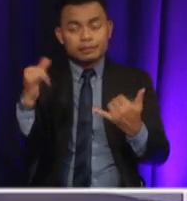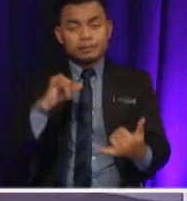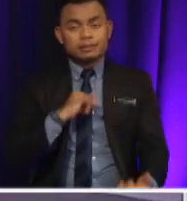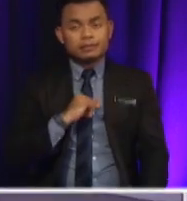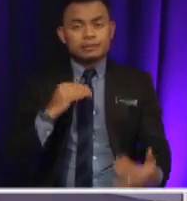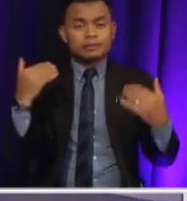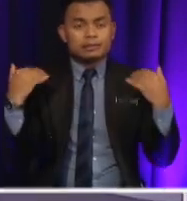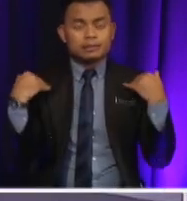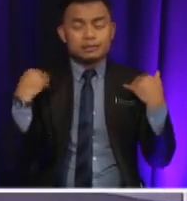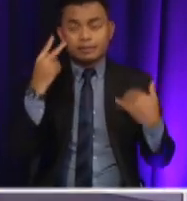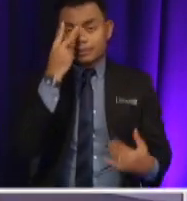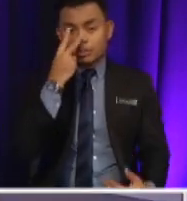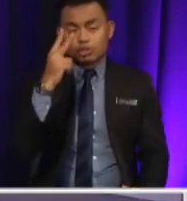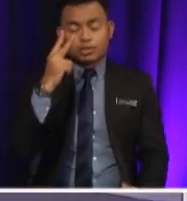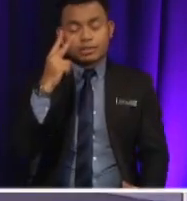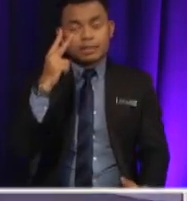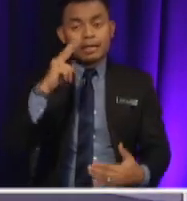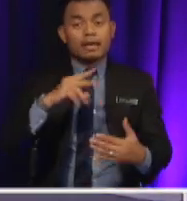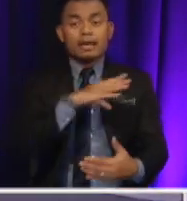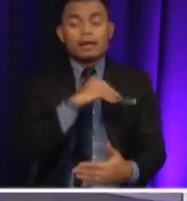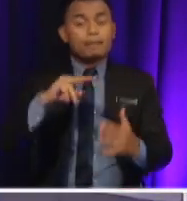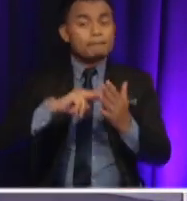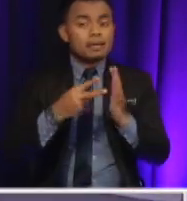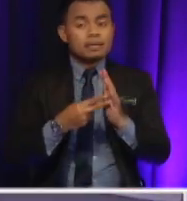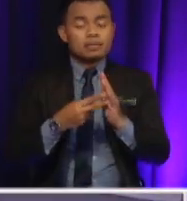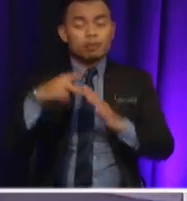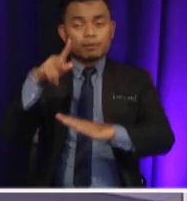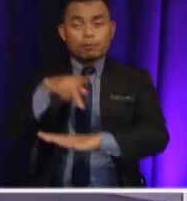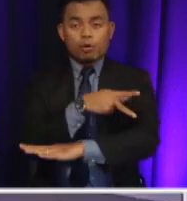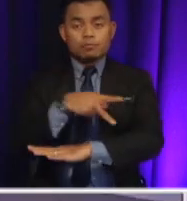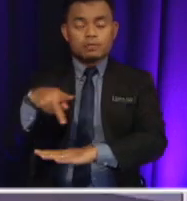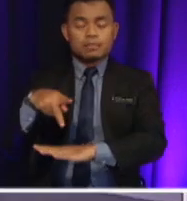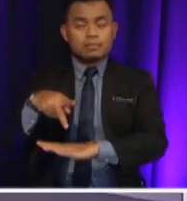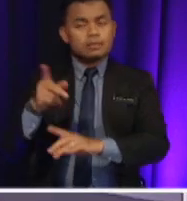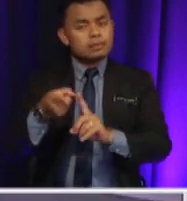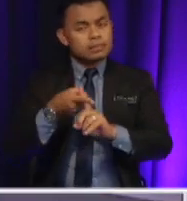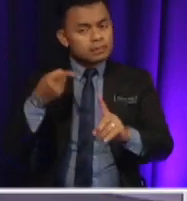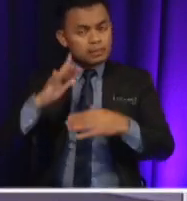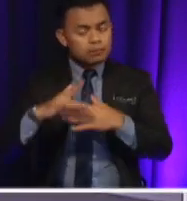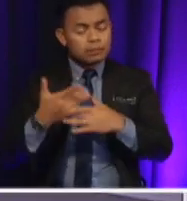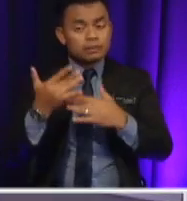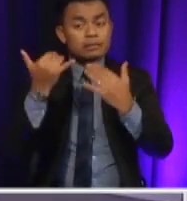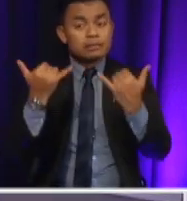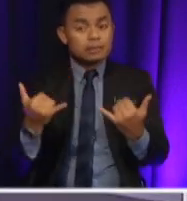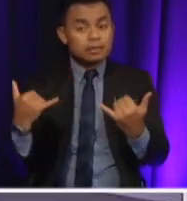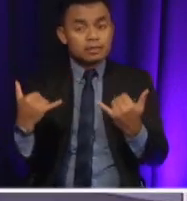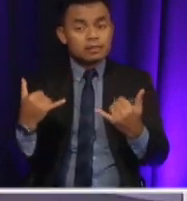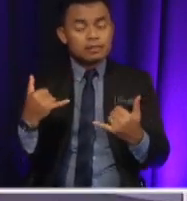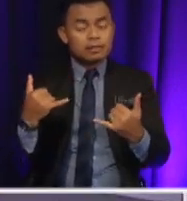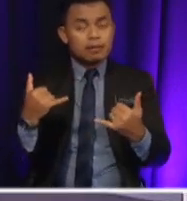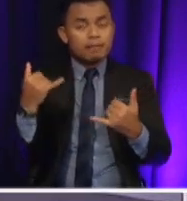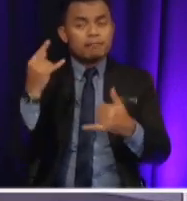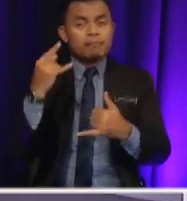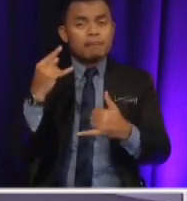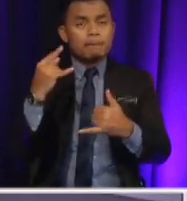the meaning of the poem, Okay. and you have heard me reciting the poem in the beginning, now is your chance to